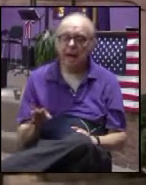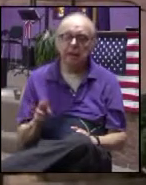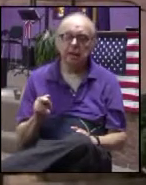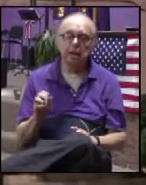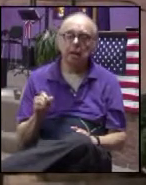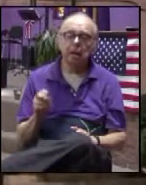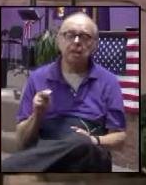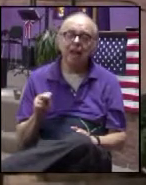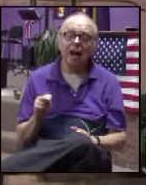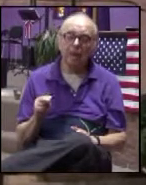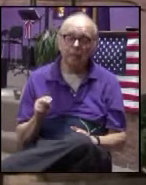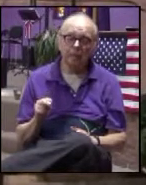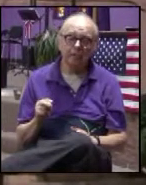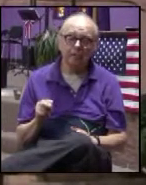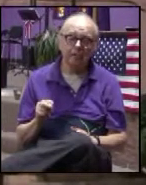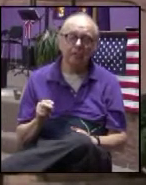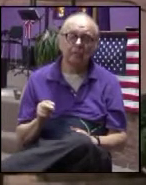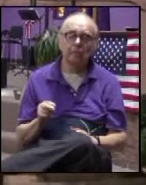Okay?